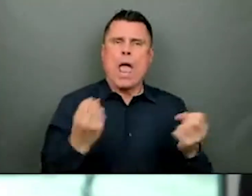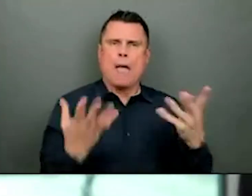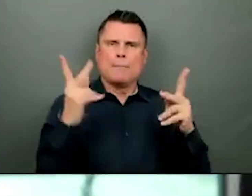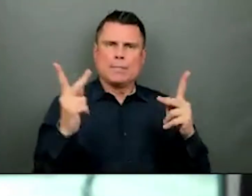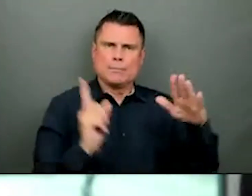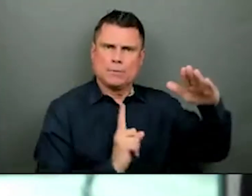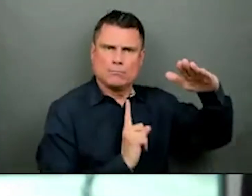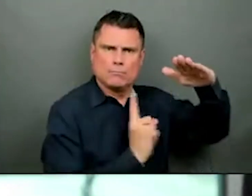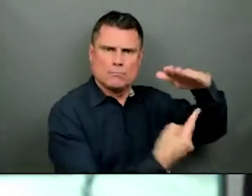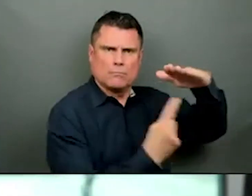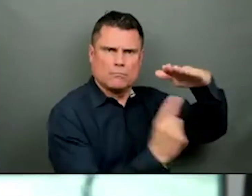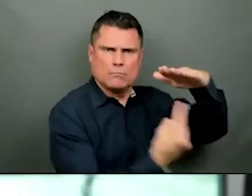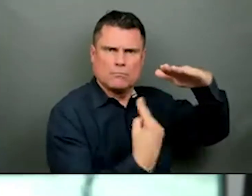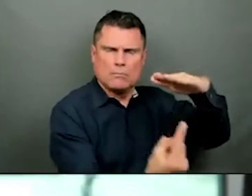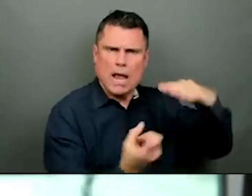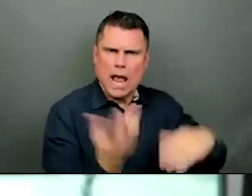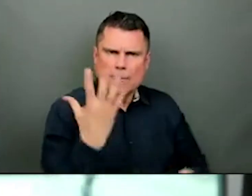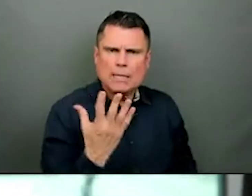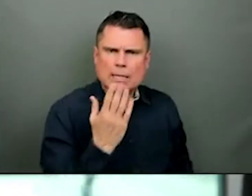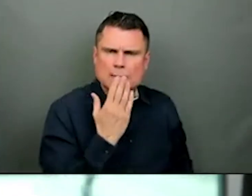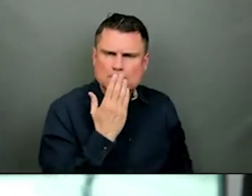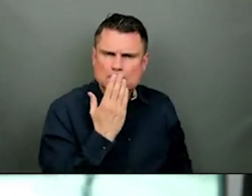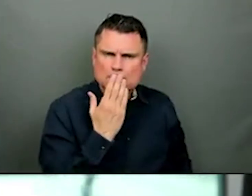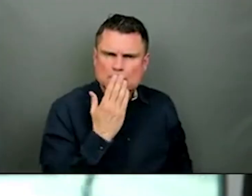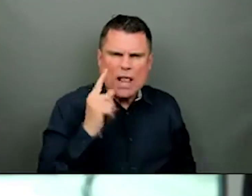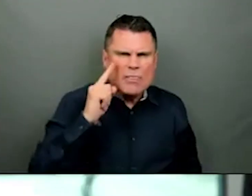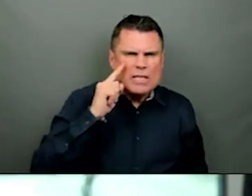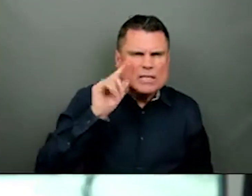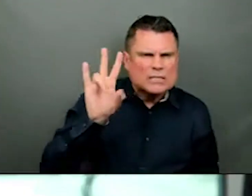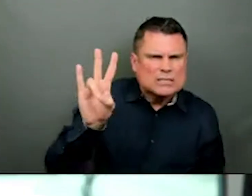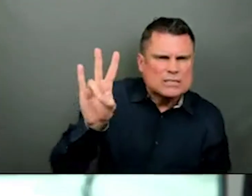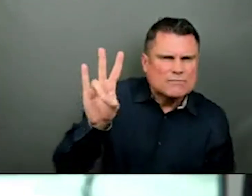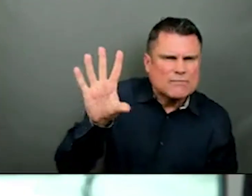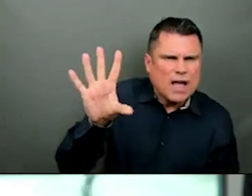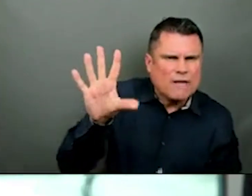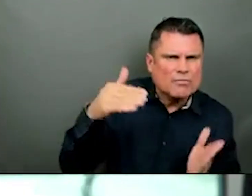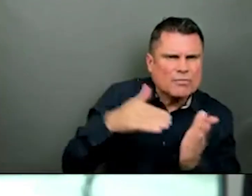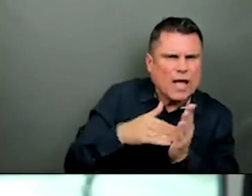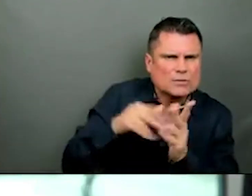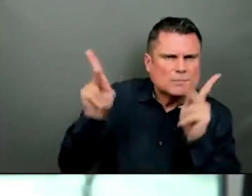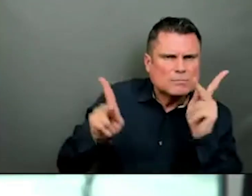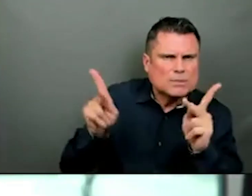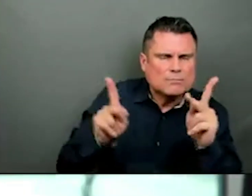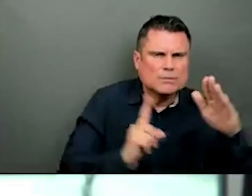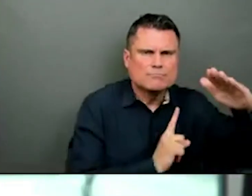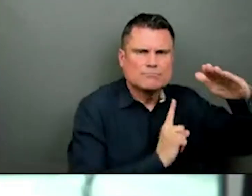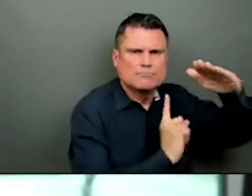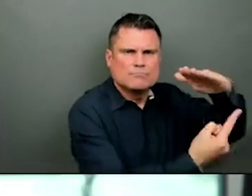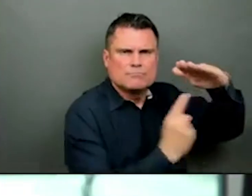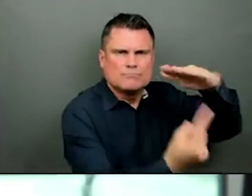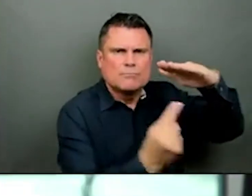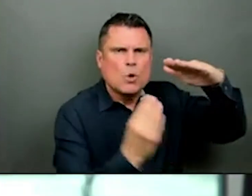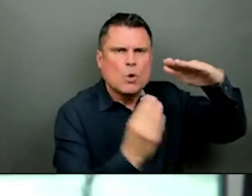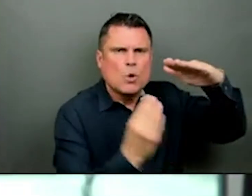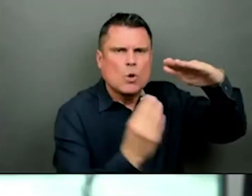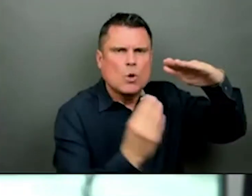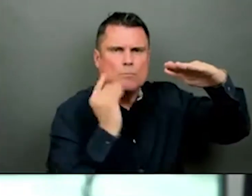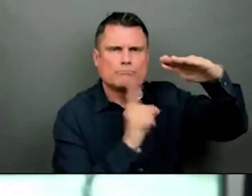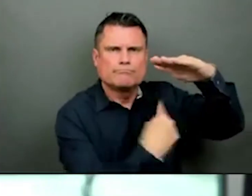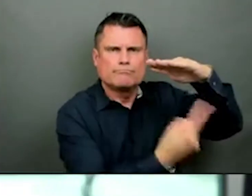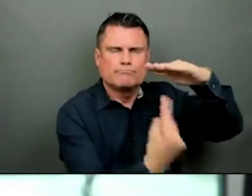7,571. So that is up considerably right now. But in terms of the active cases that are variants, it's down